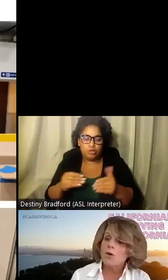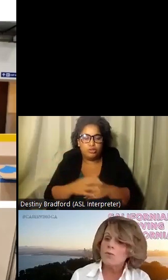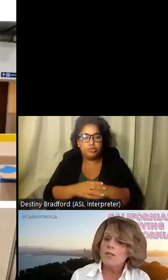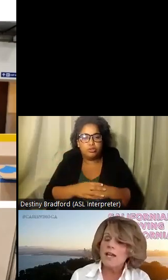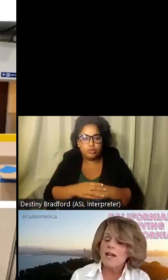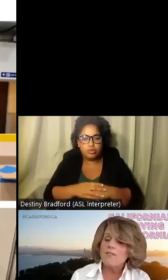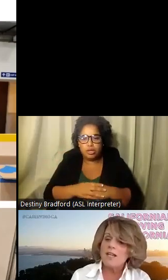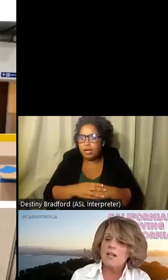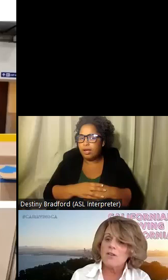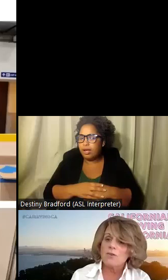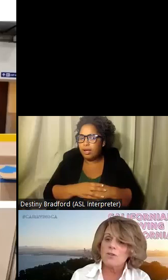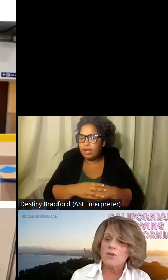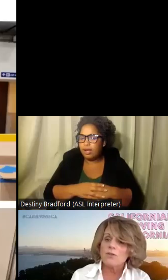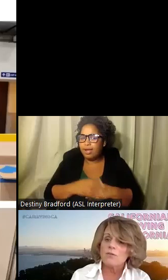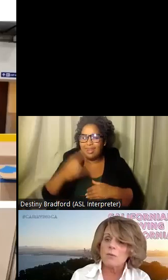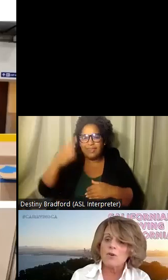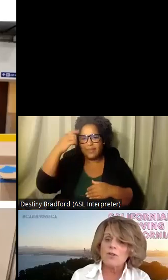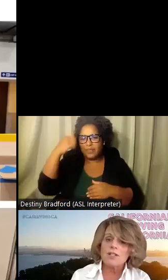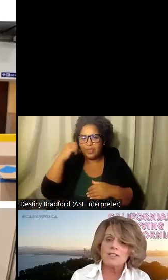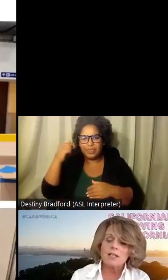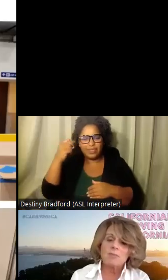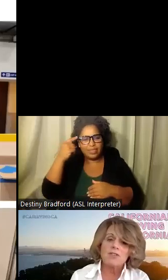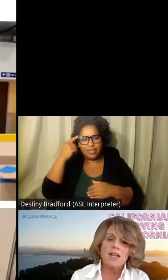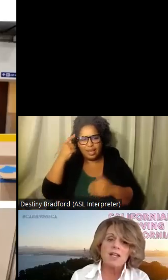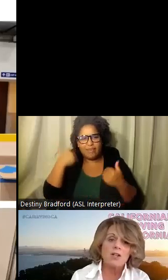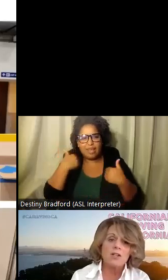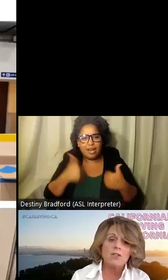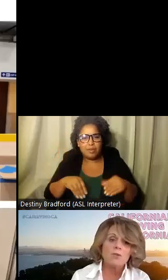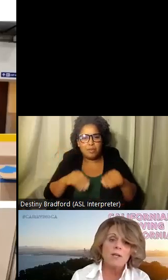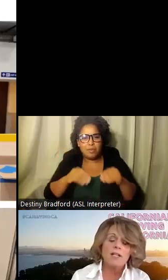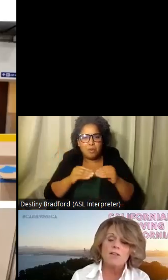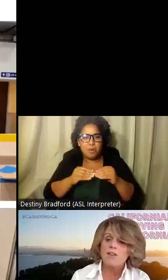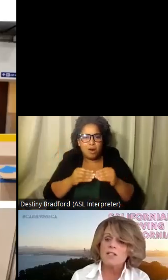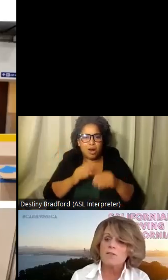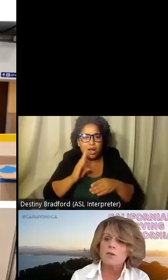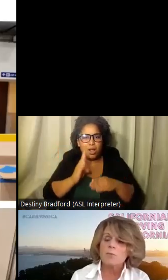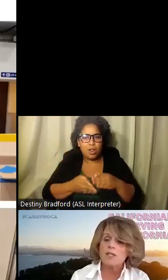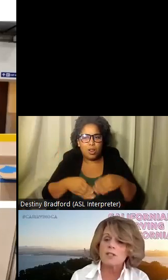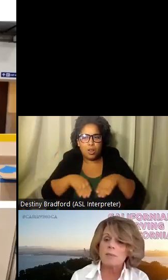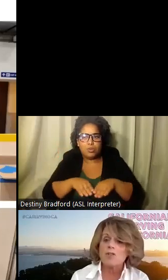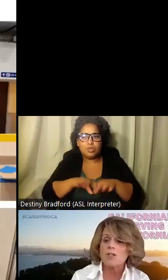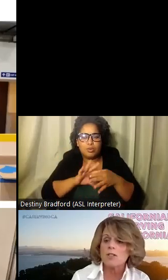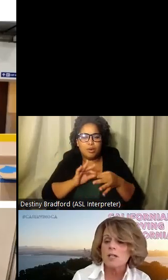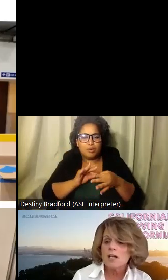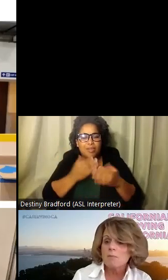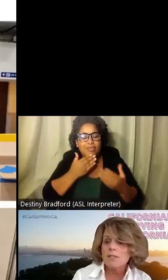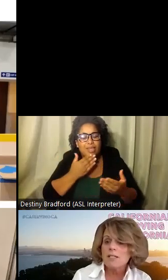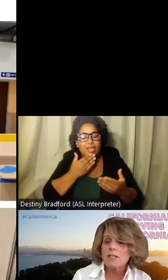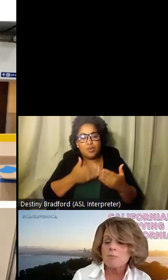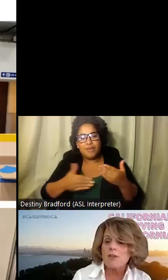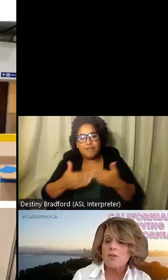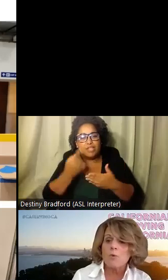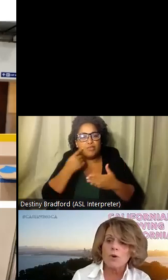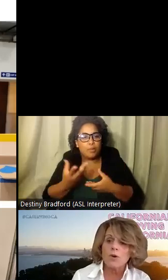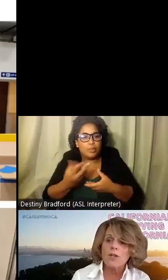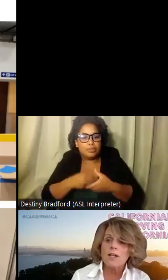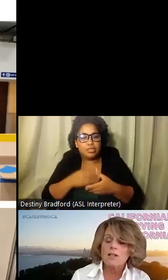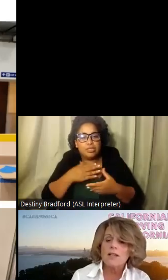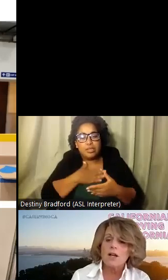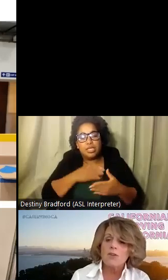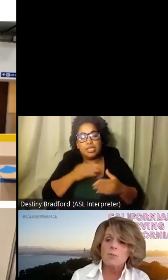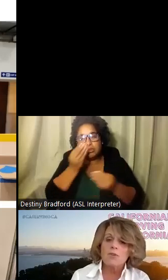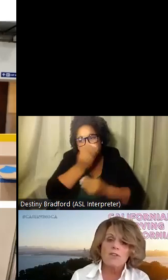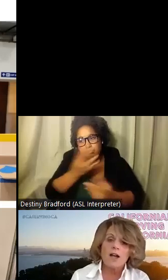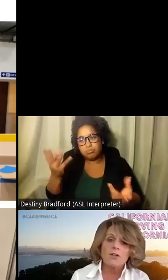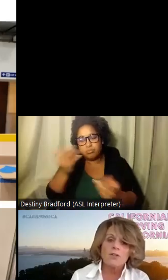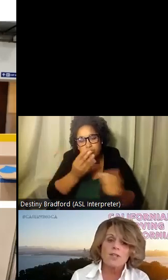I don't think I have any other closing remarks except to thank all of you in advance for your participation. Please spread the word.